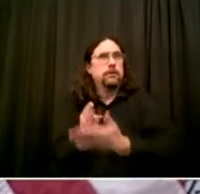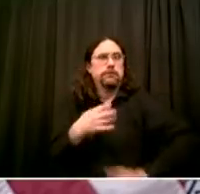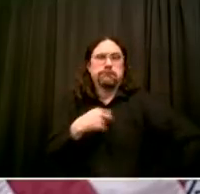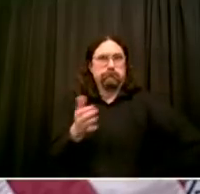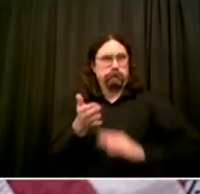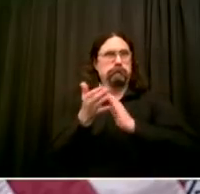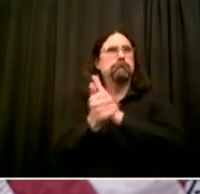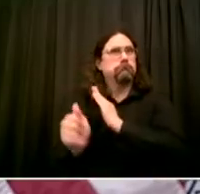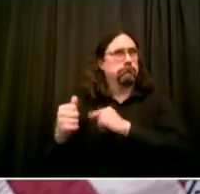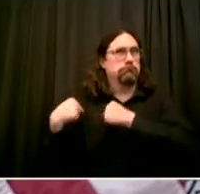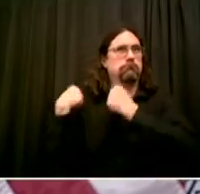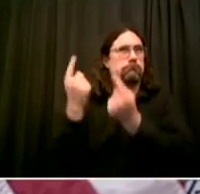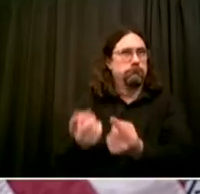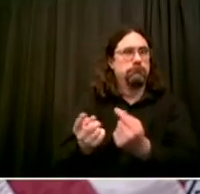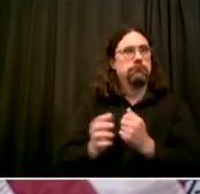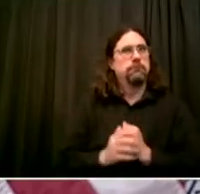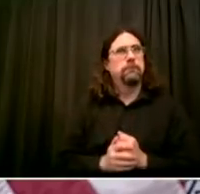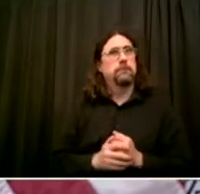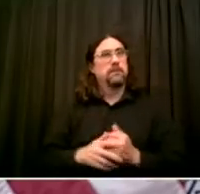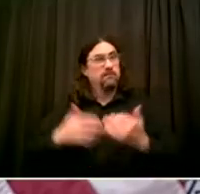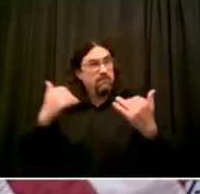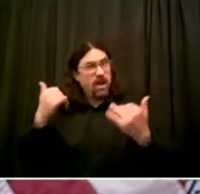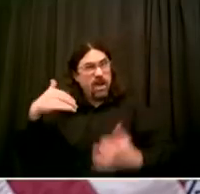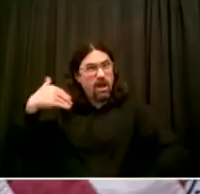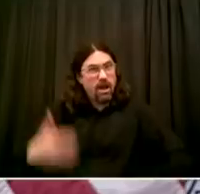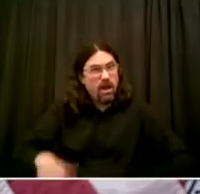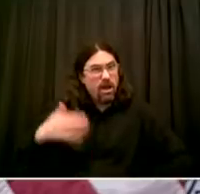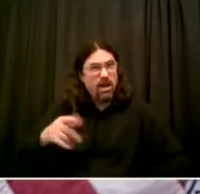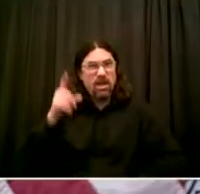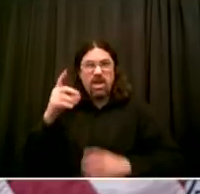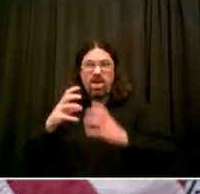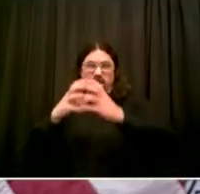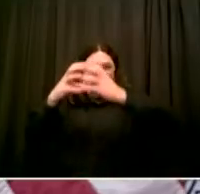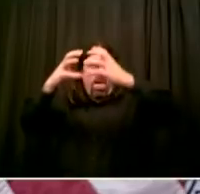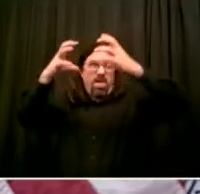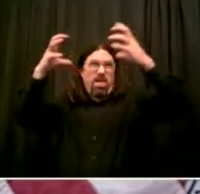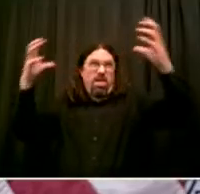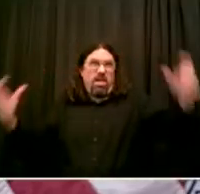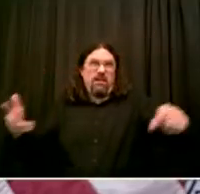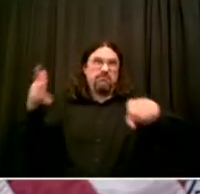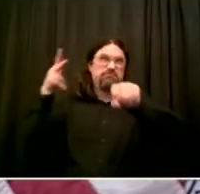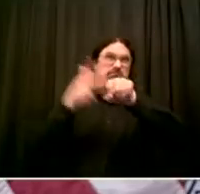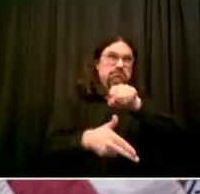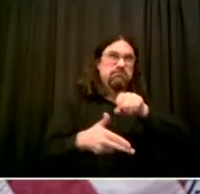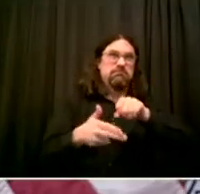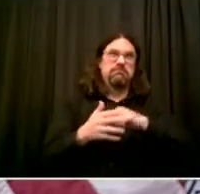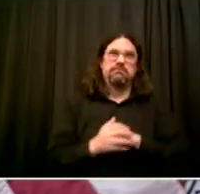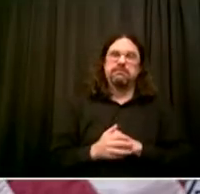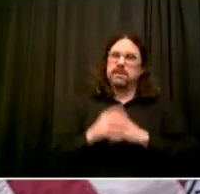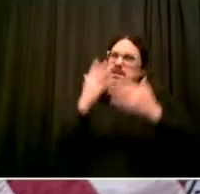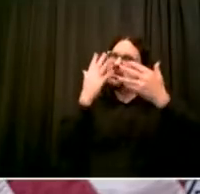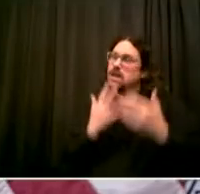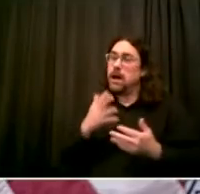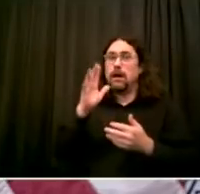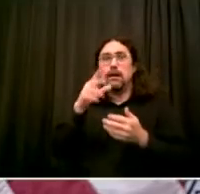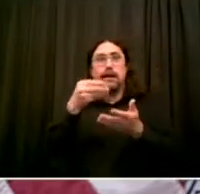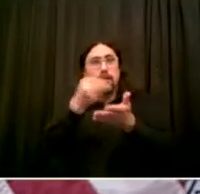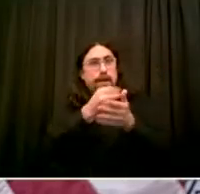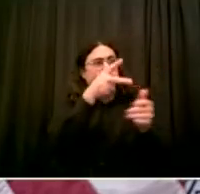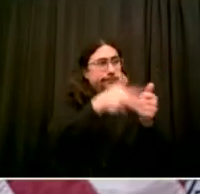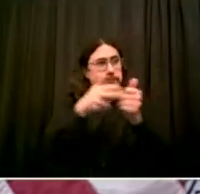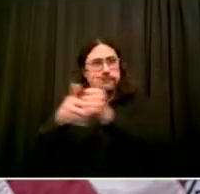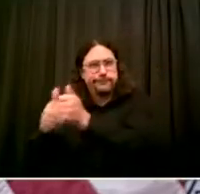billion in missing revenue. That leads us to a horrible place where we would be cutting back basic services, cutting back